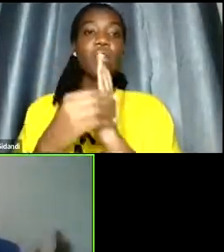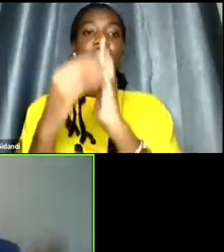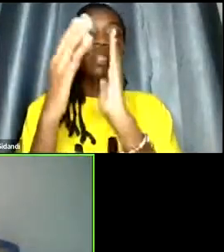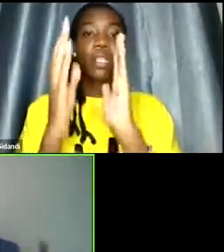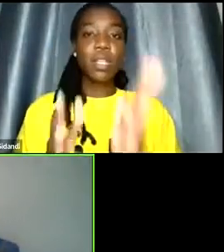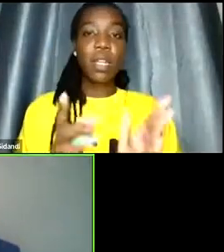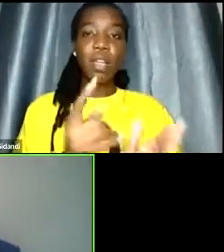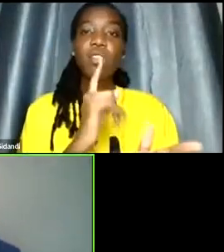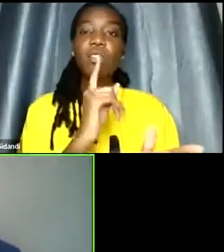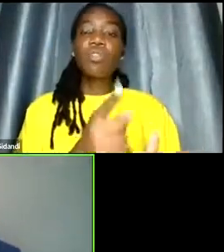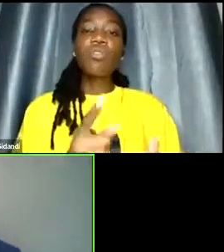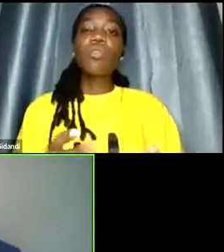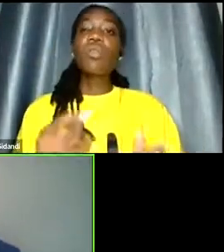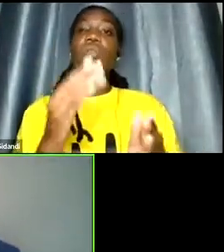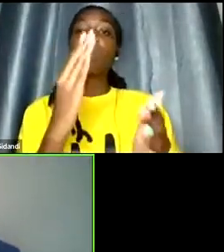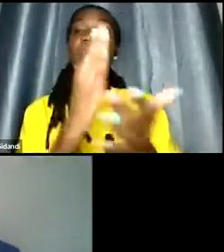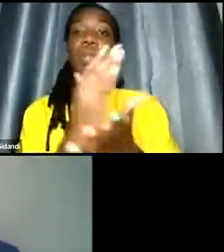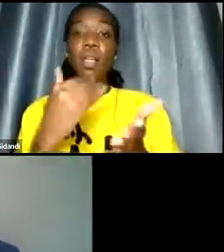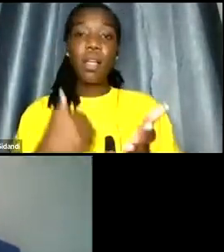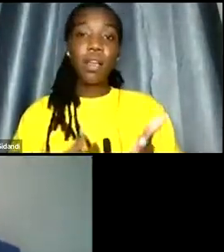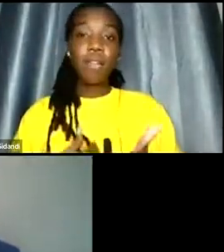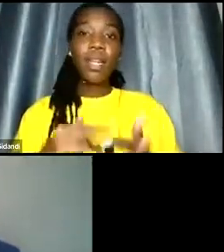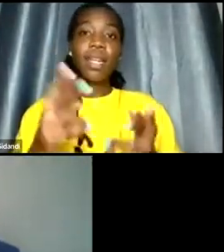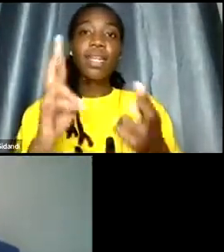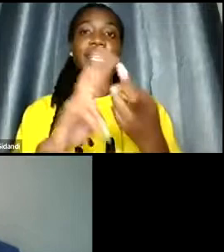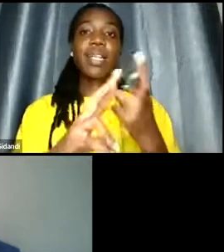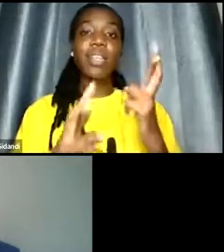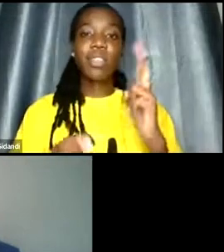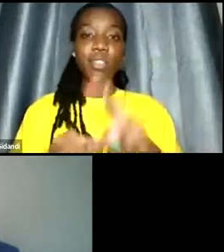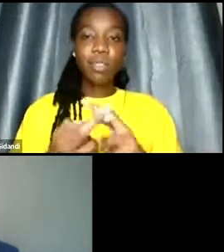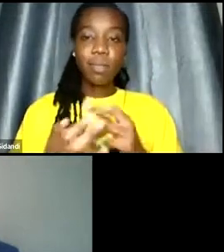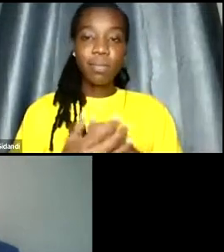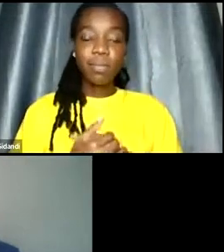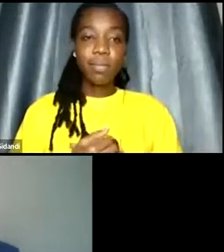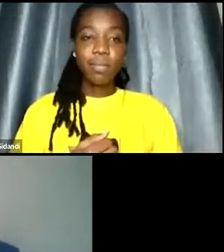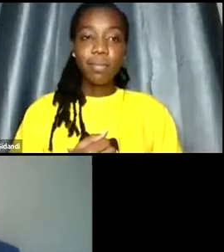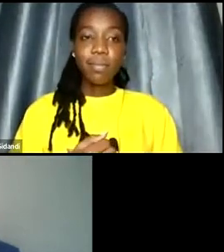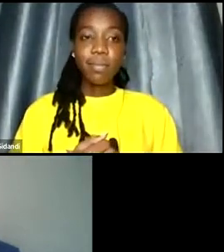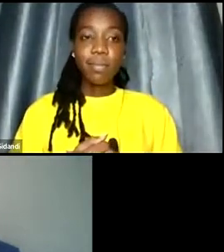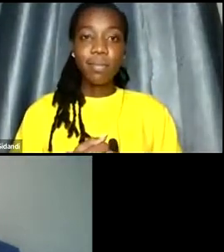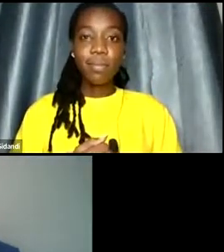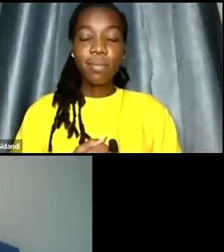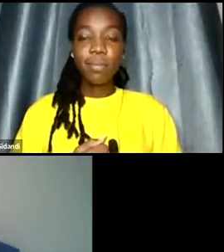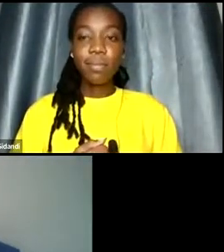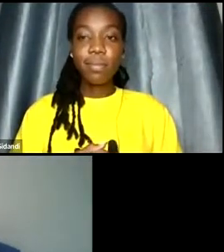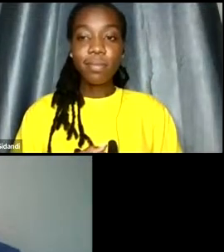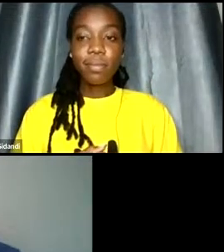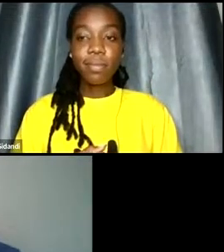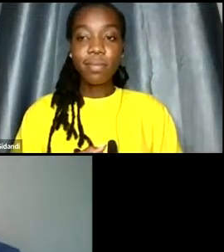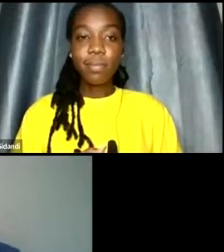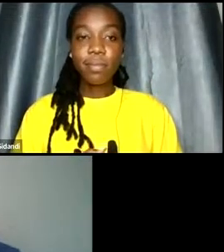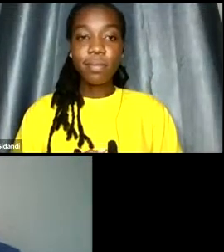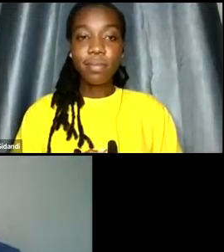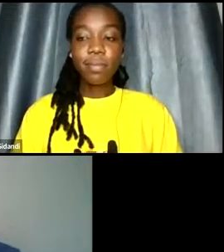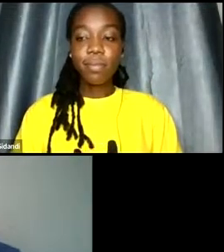there's definitely a correlation. Absolutely, there's a very strong one. I will not even deny it. Yeah.